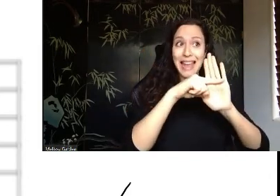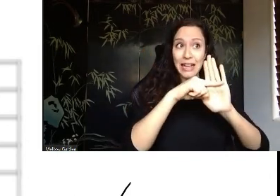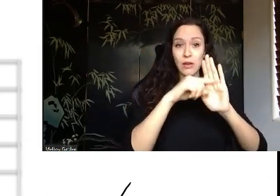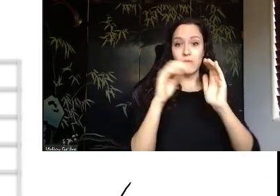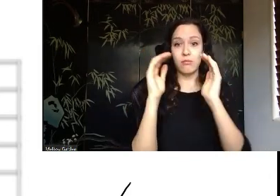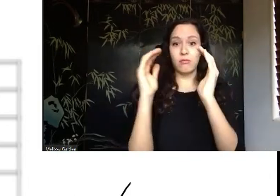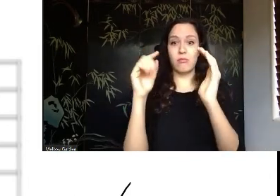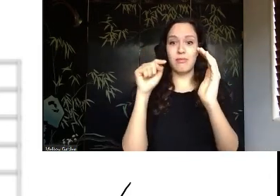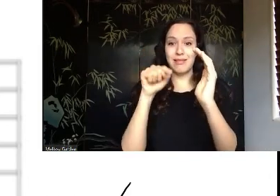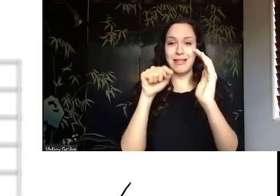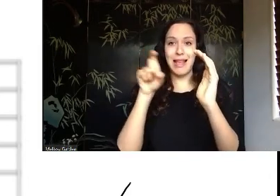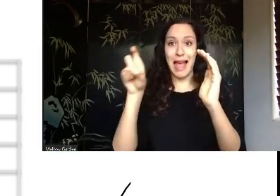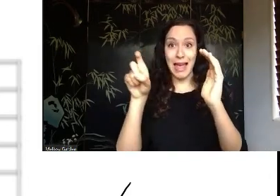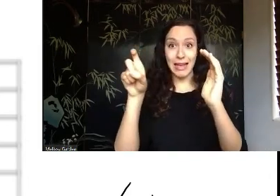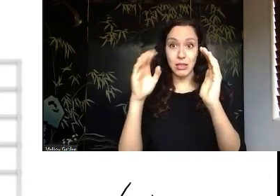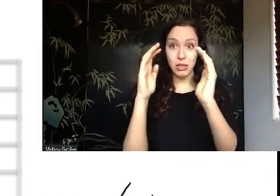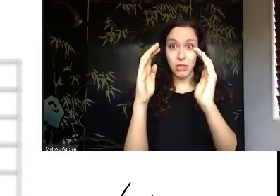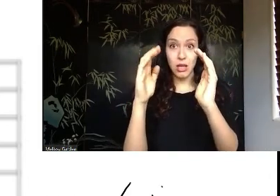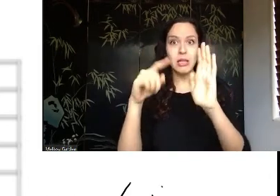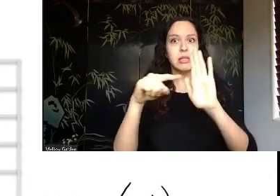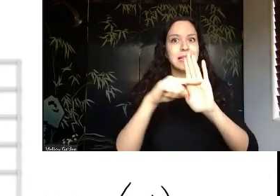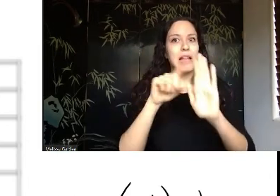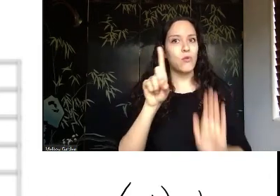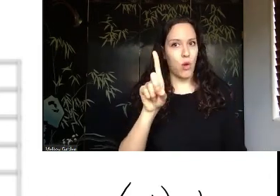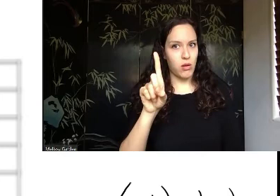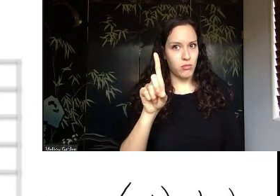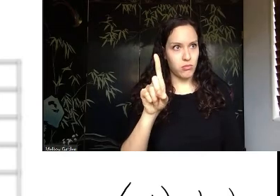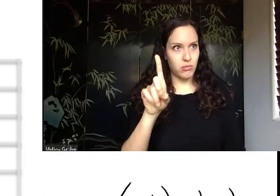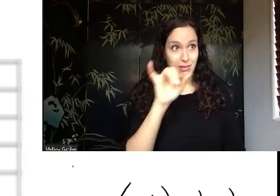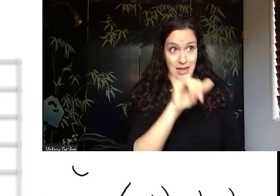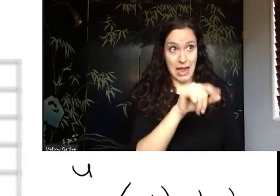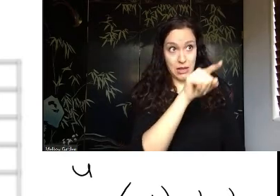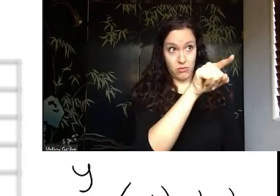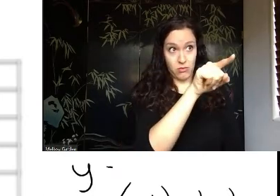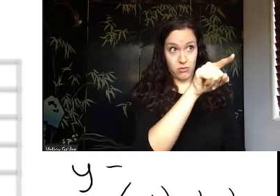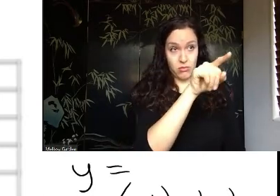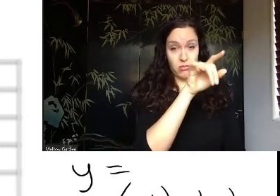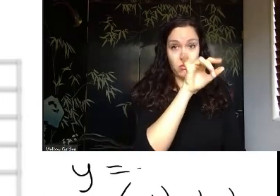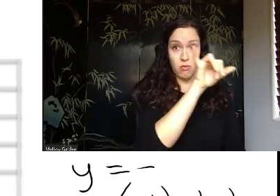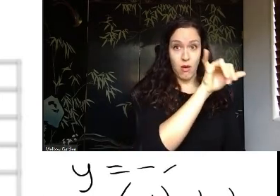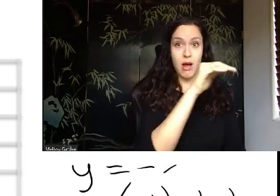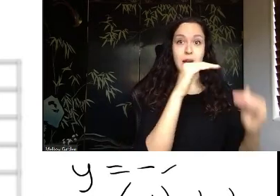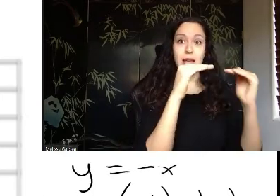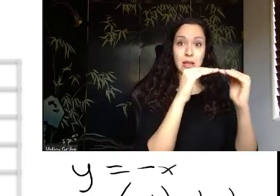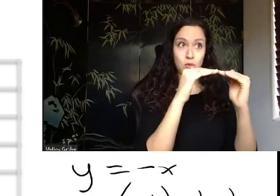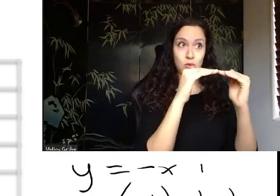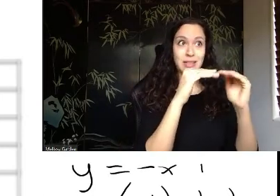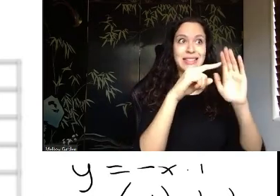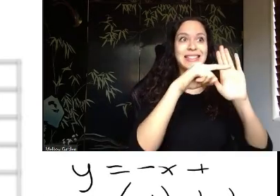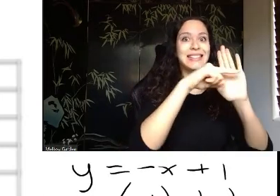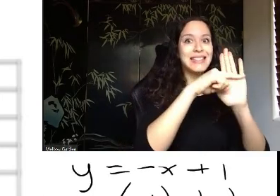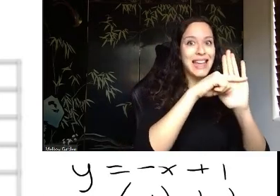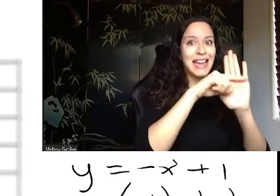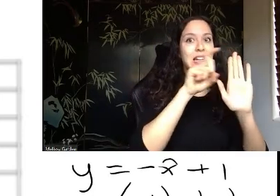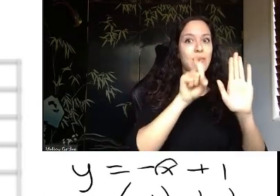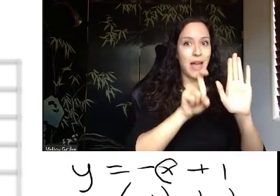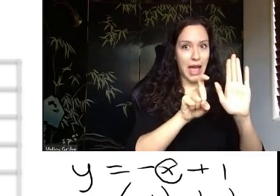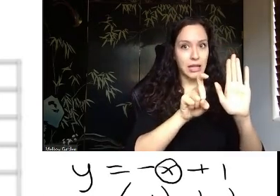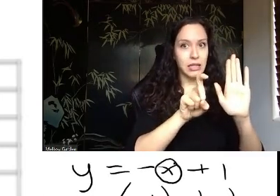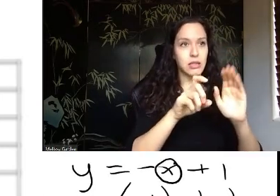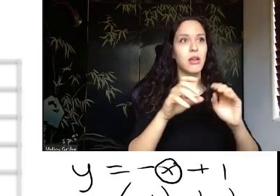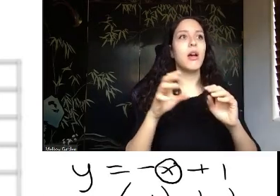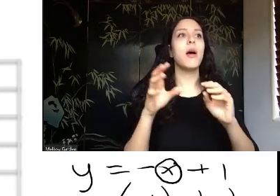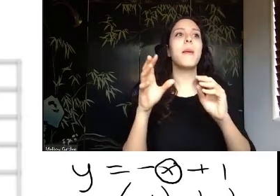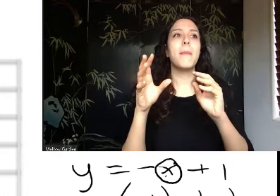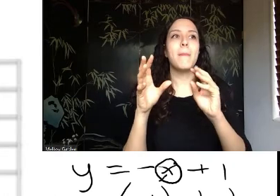My x is -1, so it has to look like this because it was y equals negative x plus 1. We're plugging into